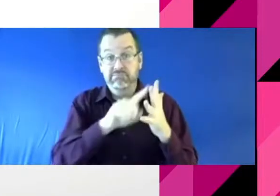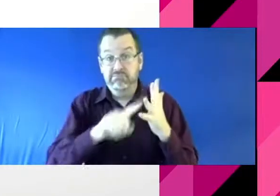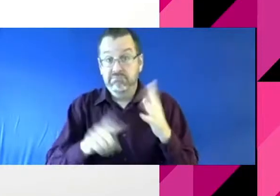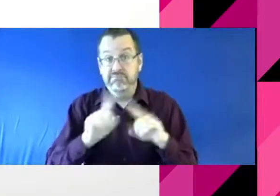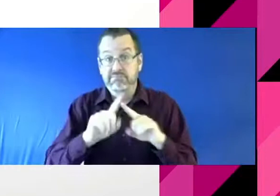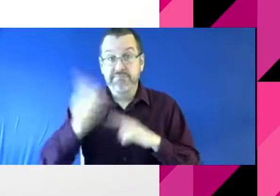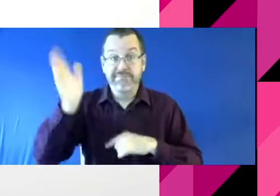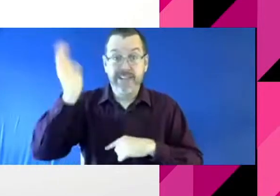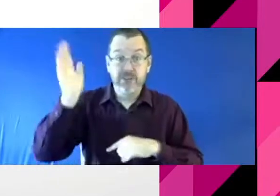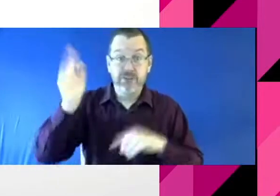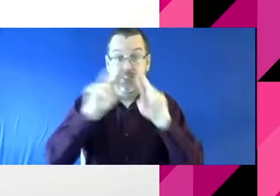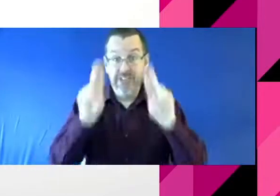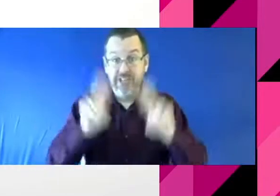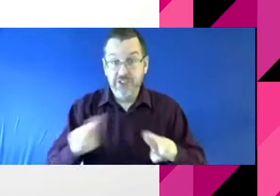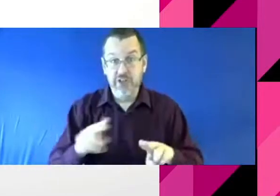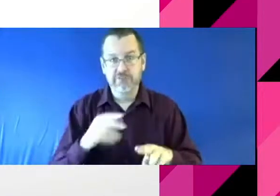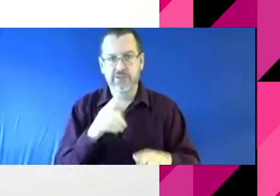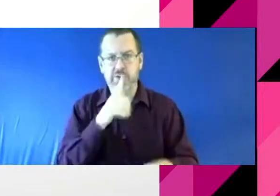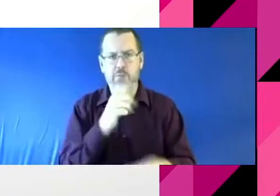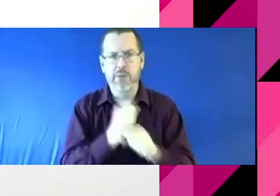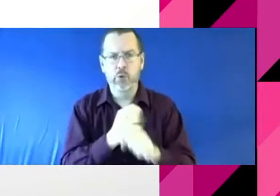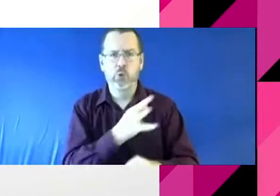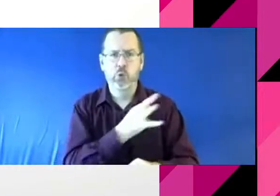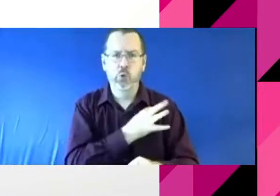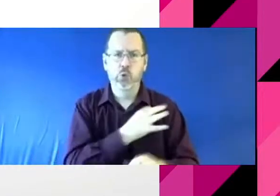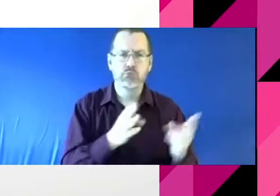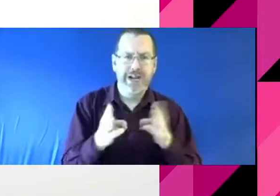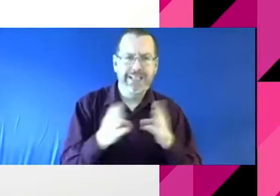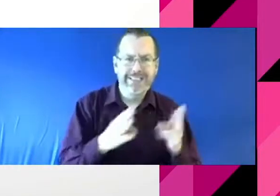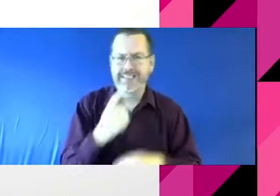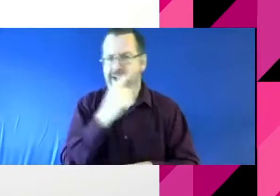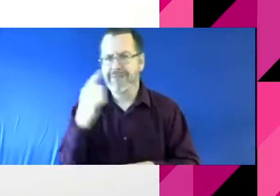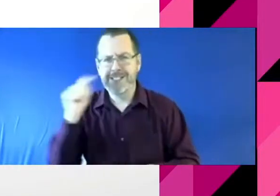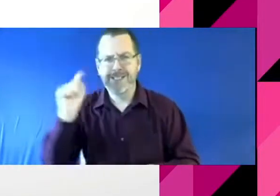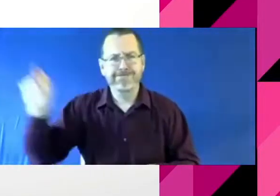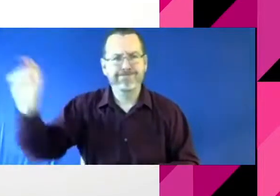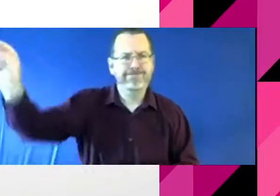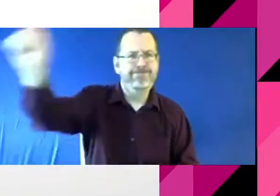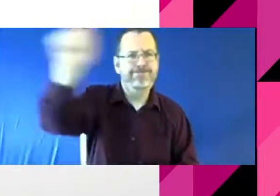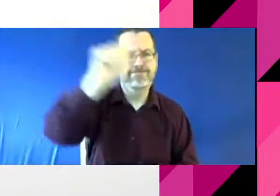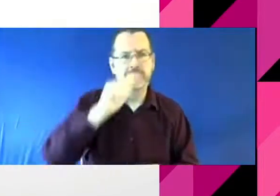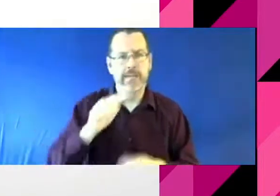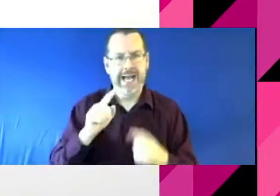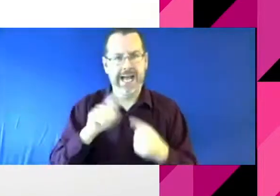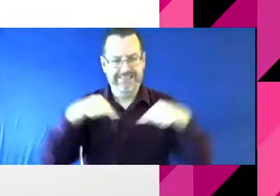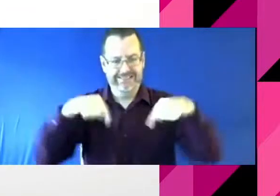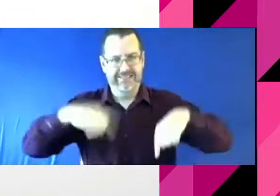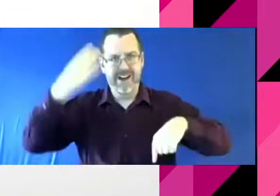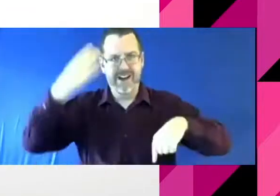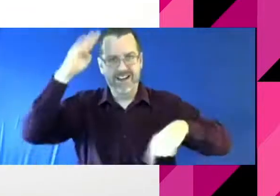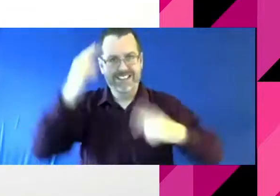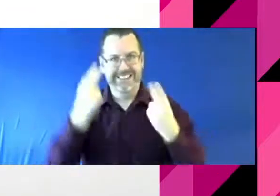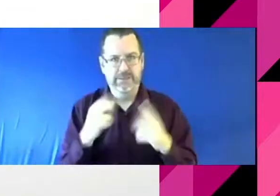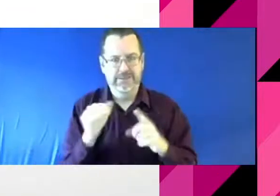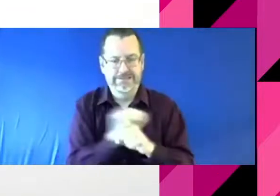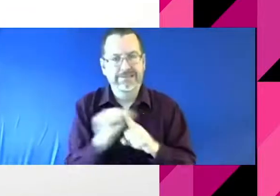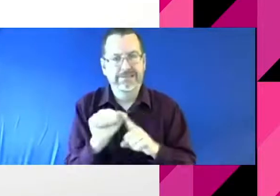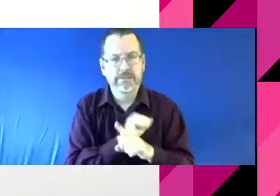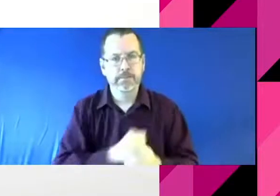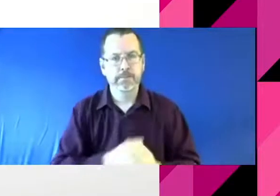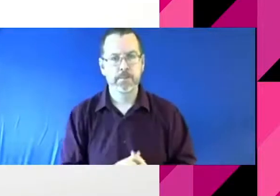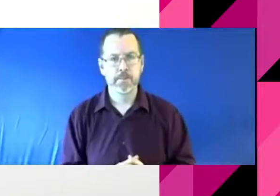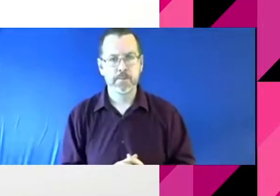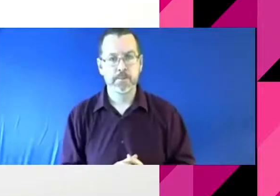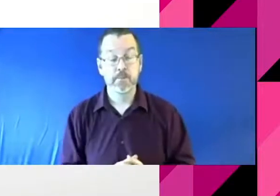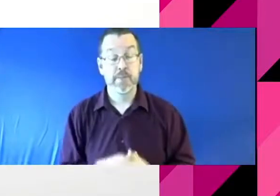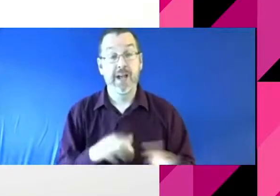highlighted evidence and good practice from other jurisdictions and issues that require attention within the Irish context. And this afternoon,